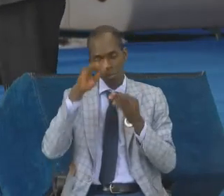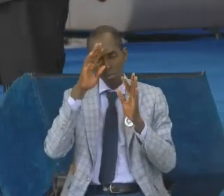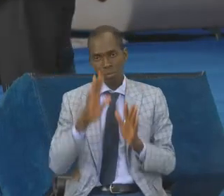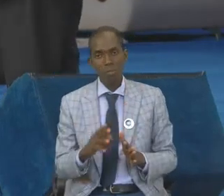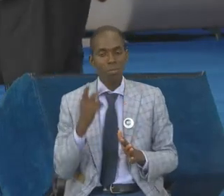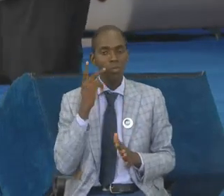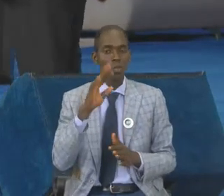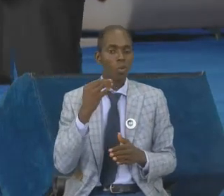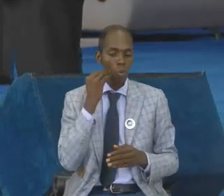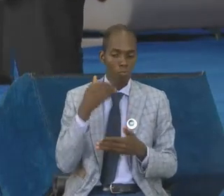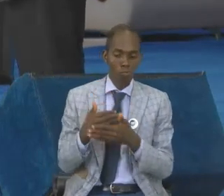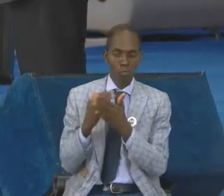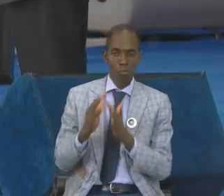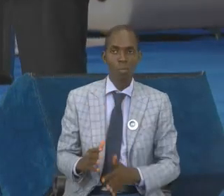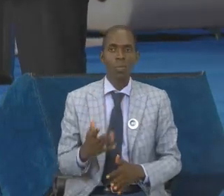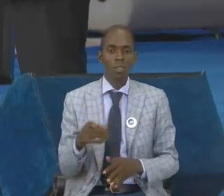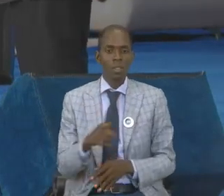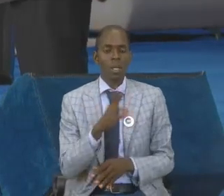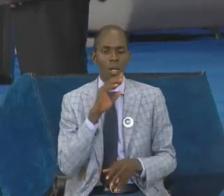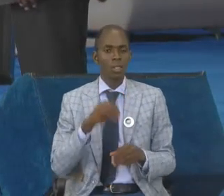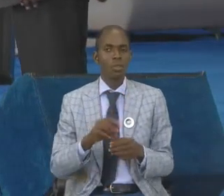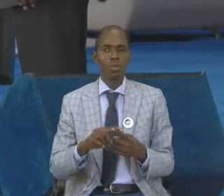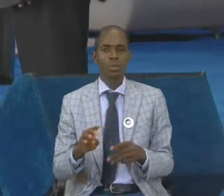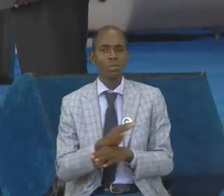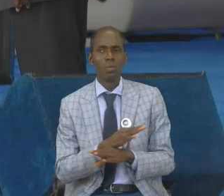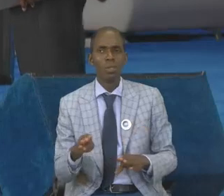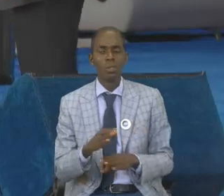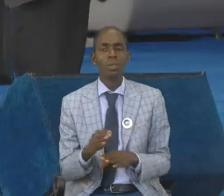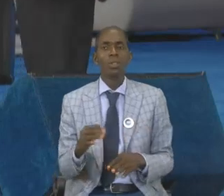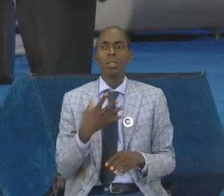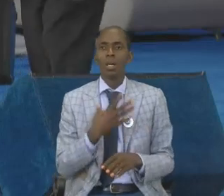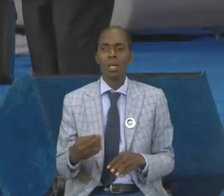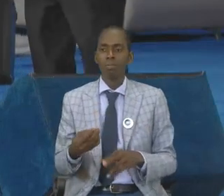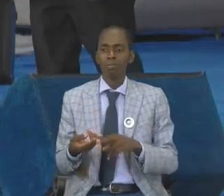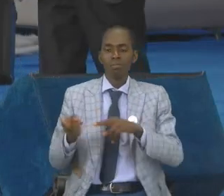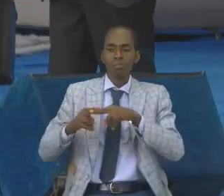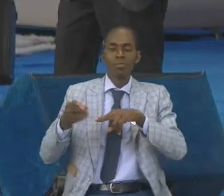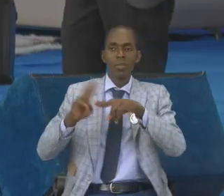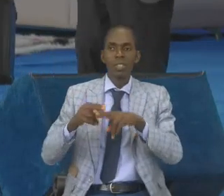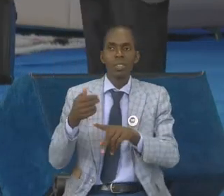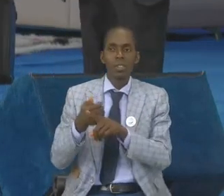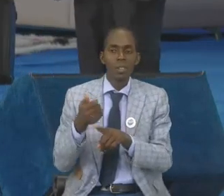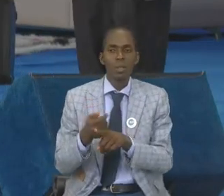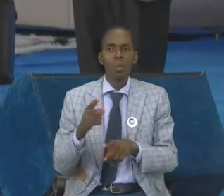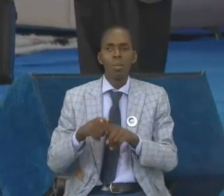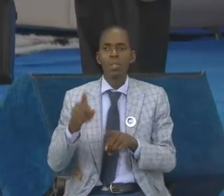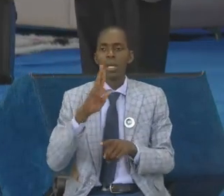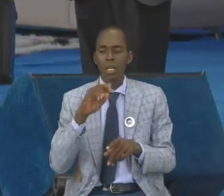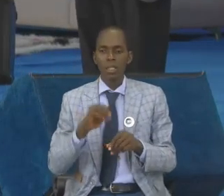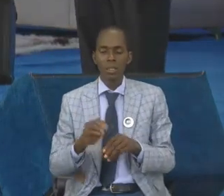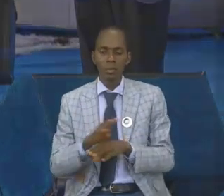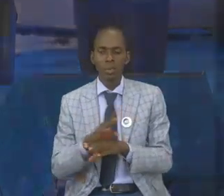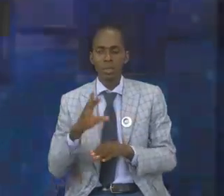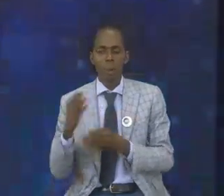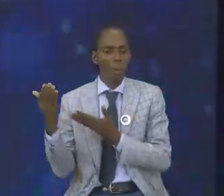neighbors, and they are into the business not of increasing and improving themselves, they're into the business of bringing everybody